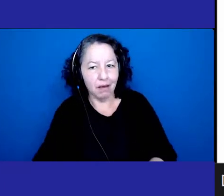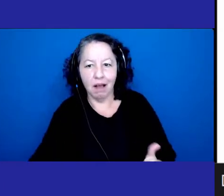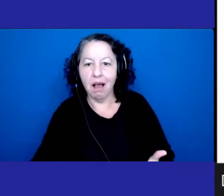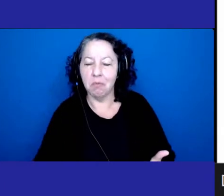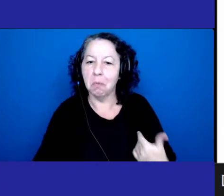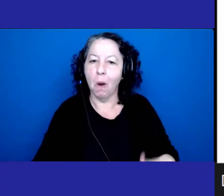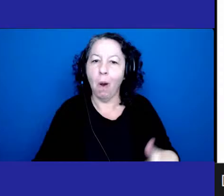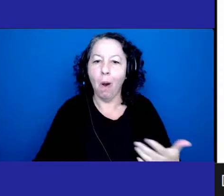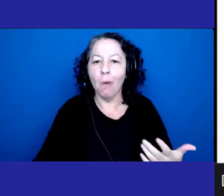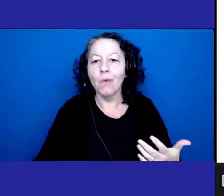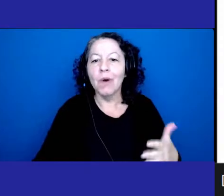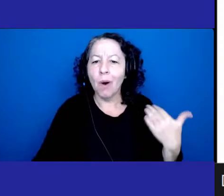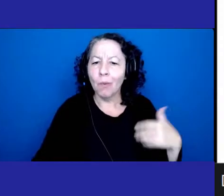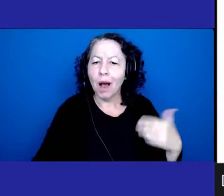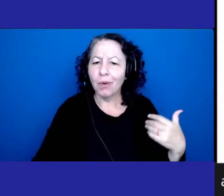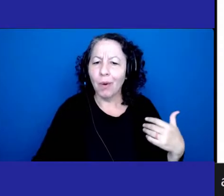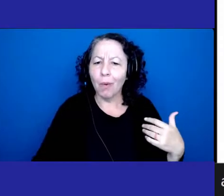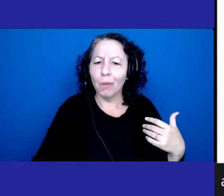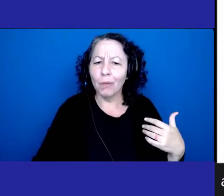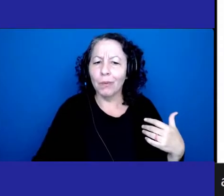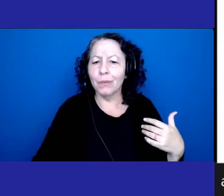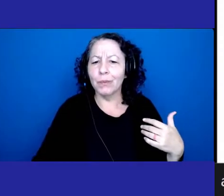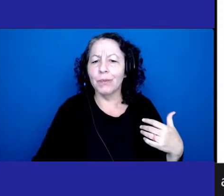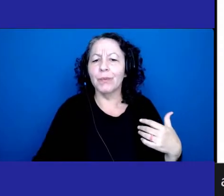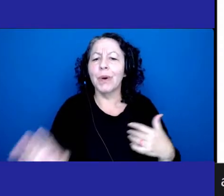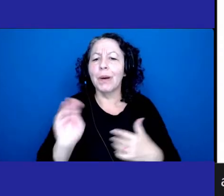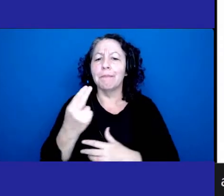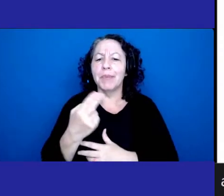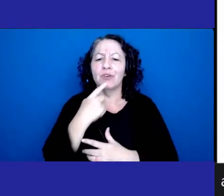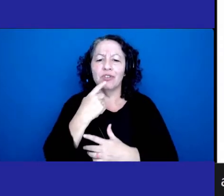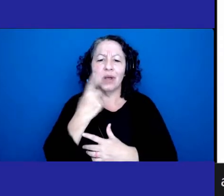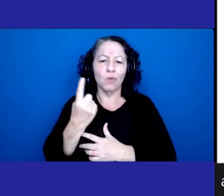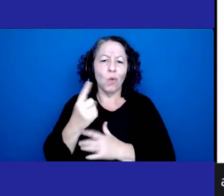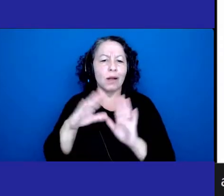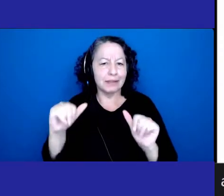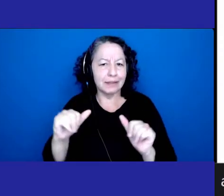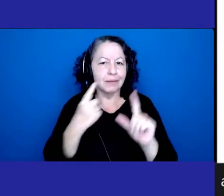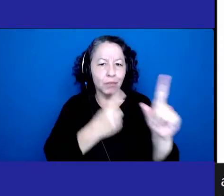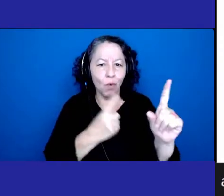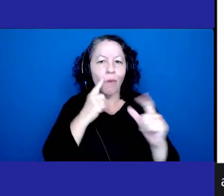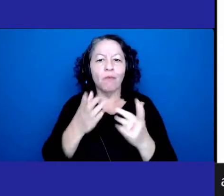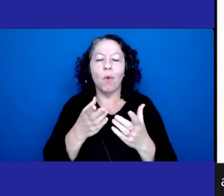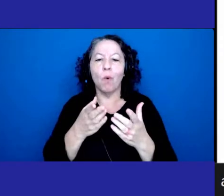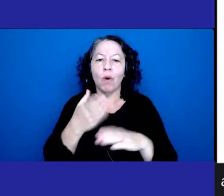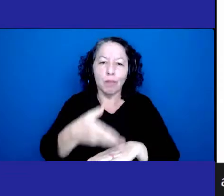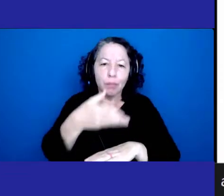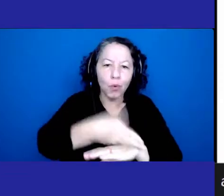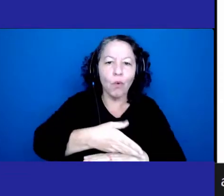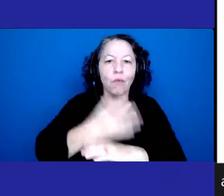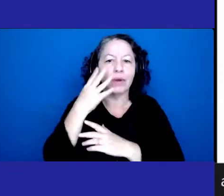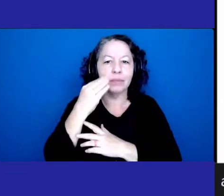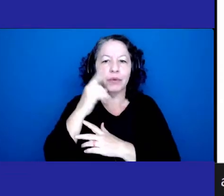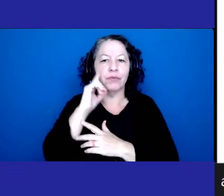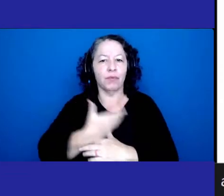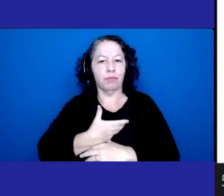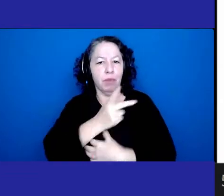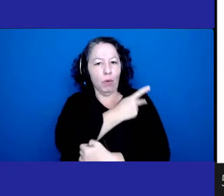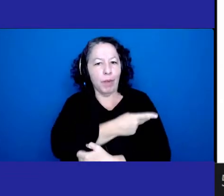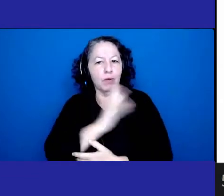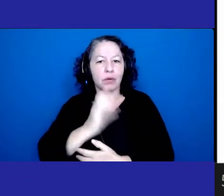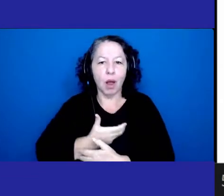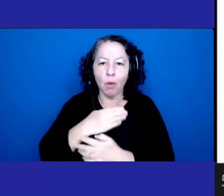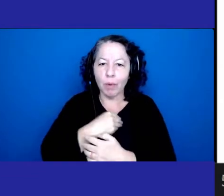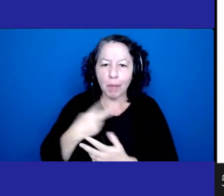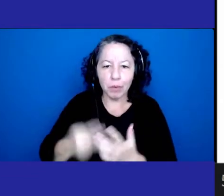set one of the system goals as improving the experience of our patients and our members. And